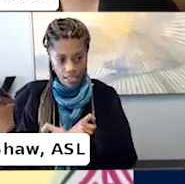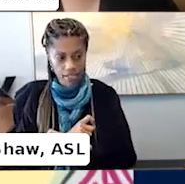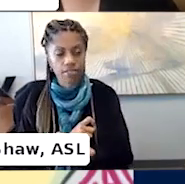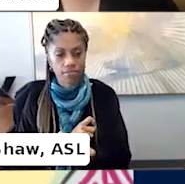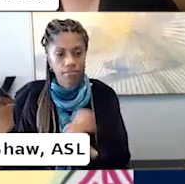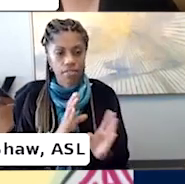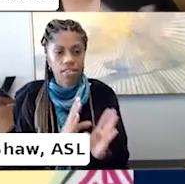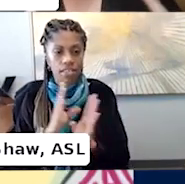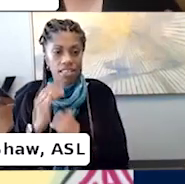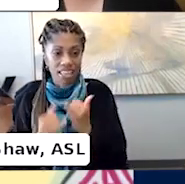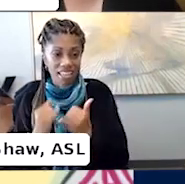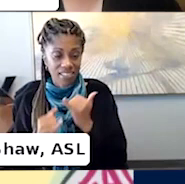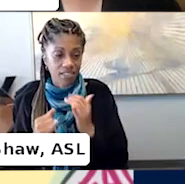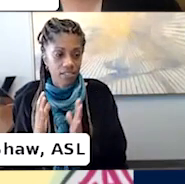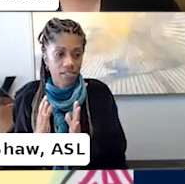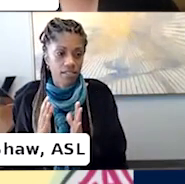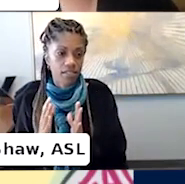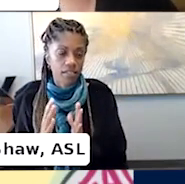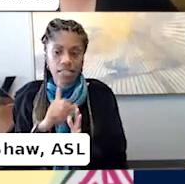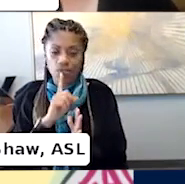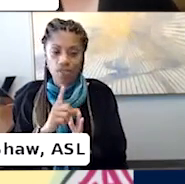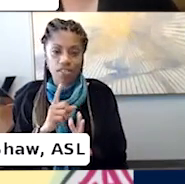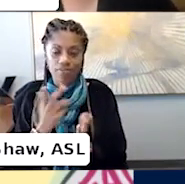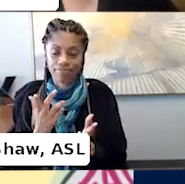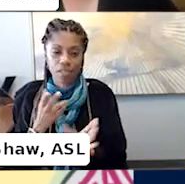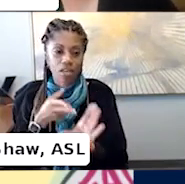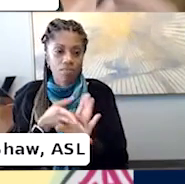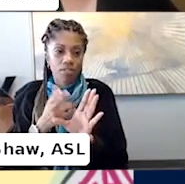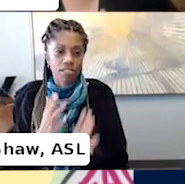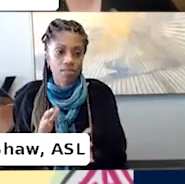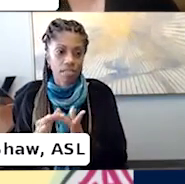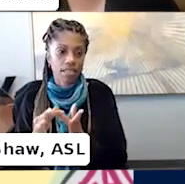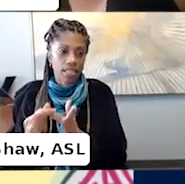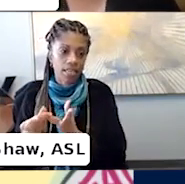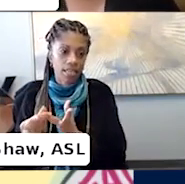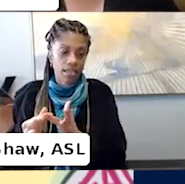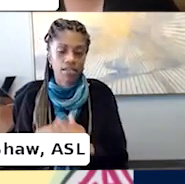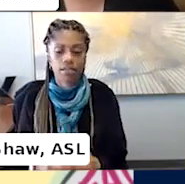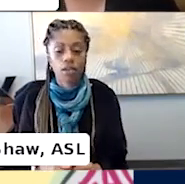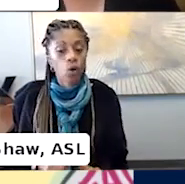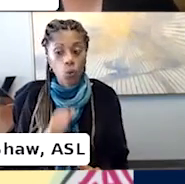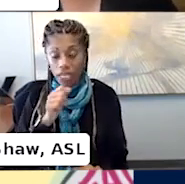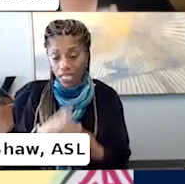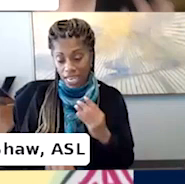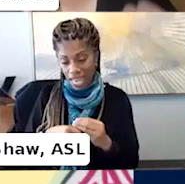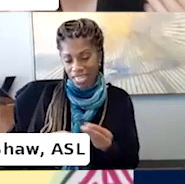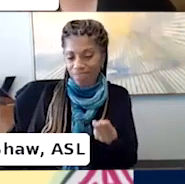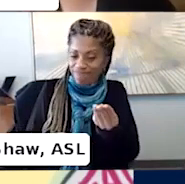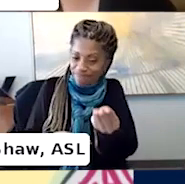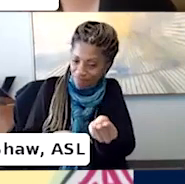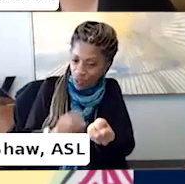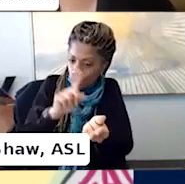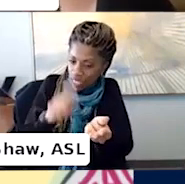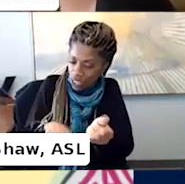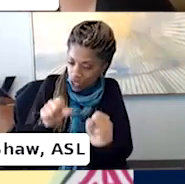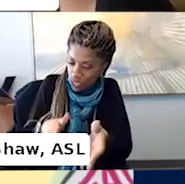that it really is participant-led, that we didn't step in there and say, here are the questions for you to ask each other. This is the story